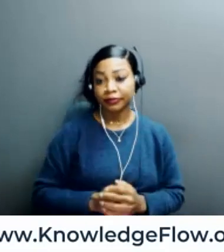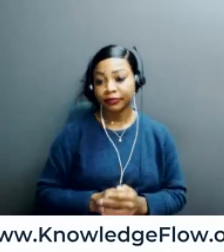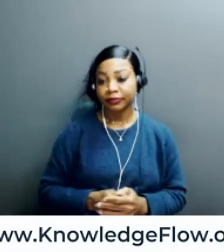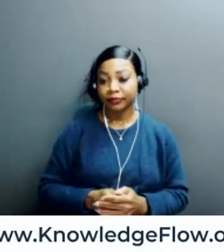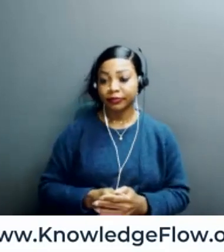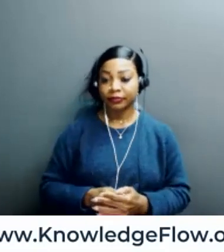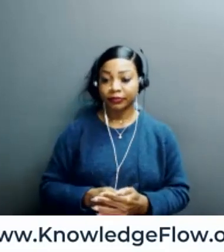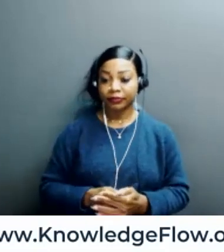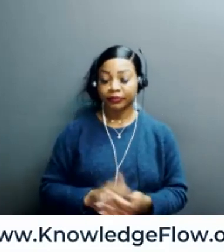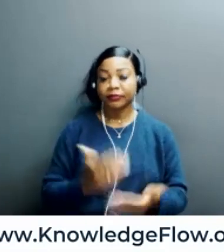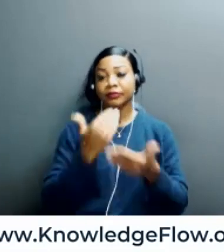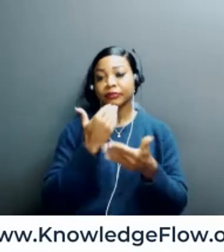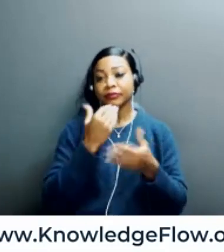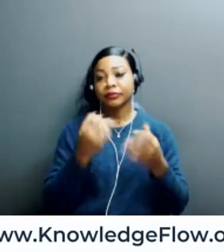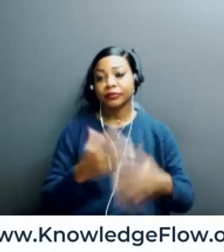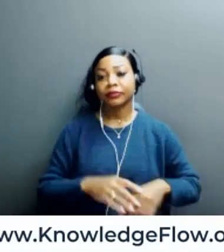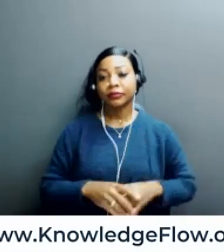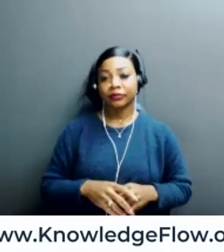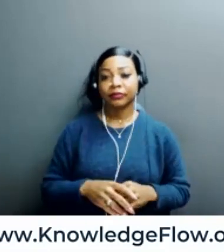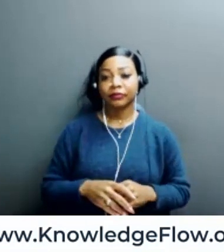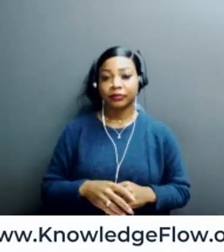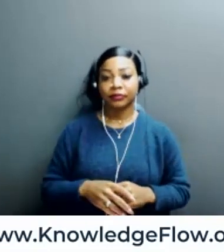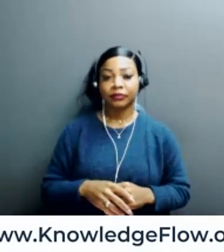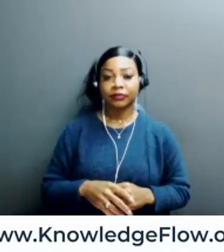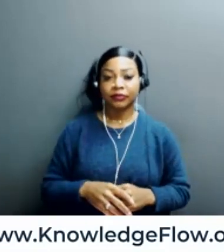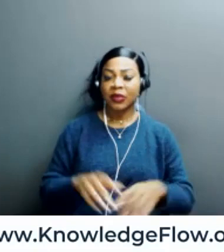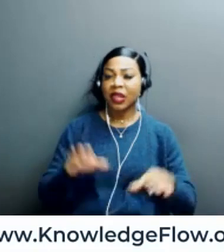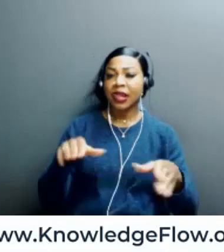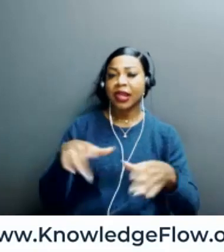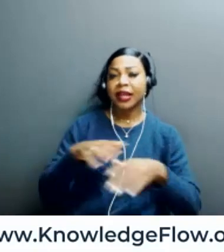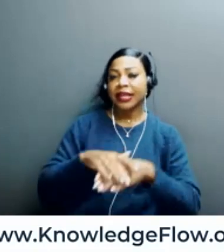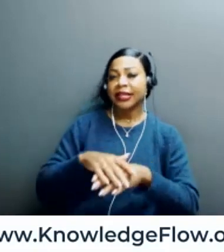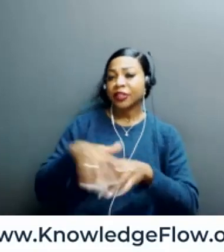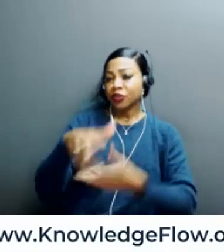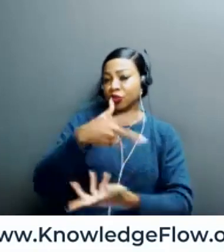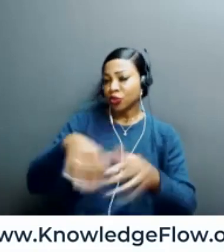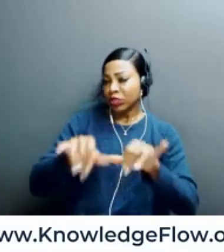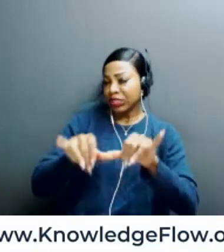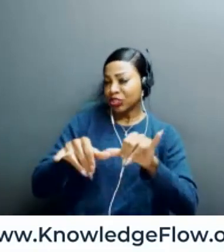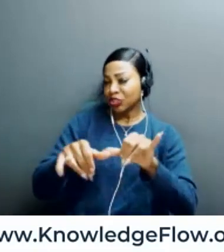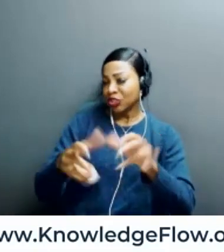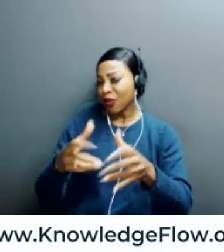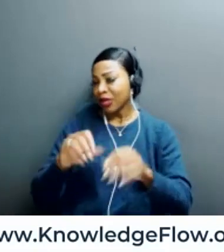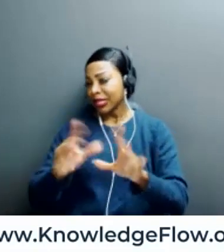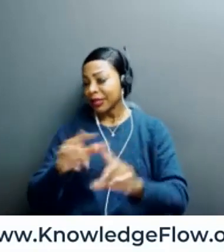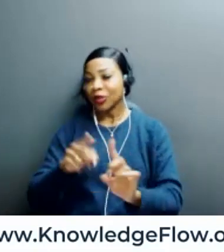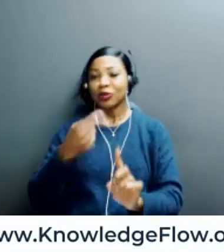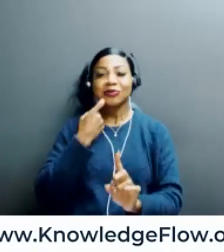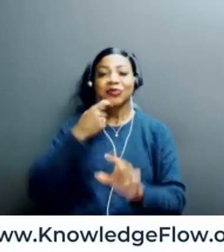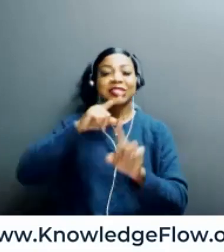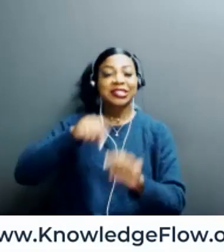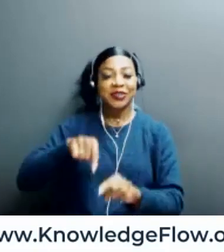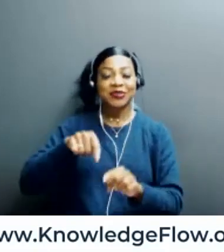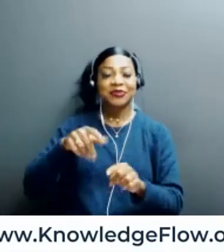thank you very much I was about to ask you to specify what you meant by social engineering but I think you've just answered the question already